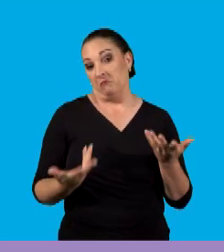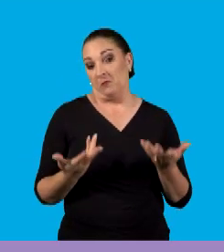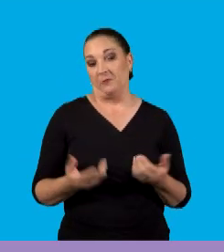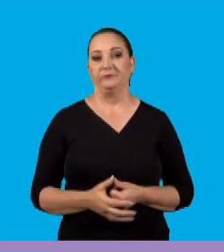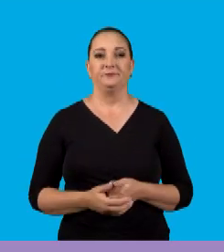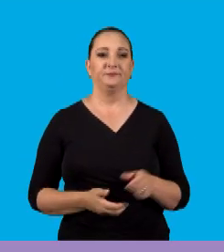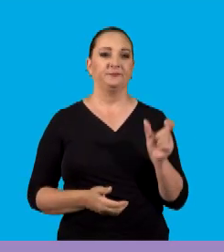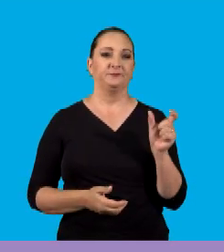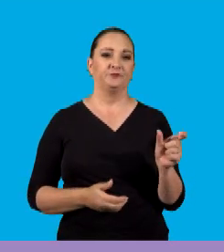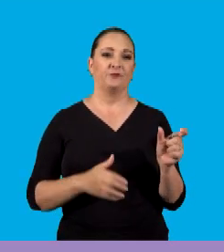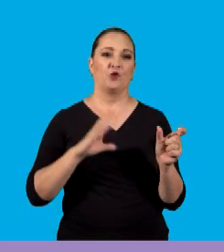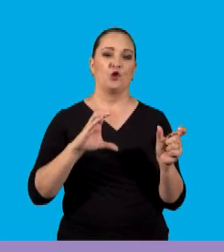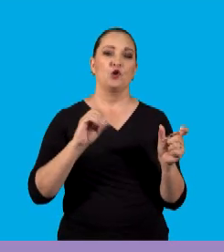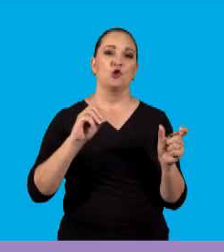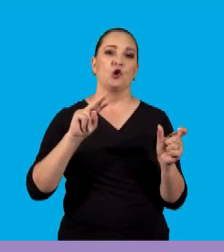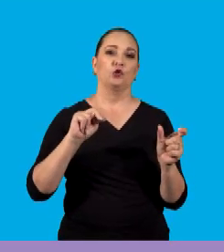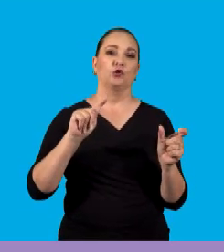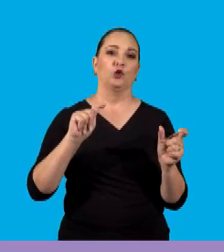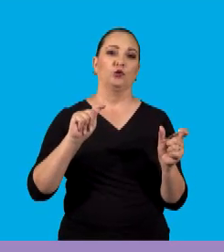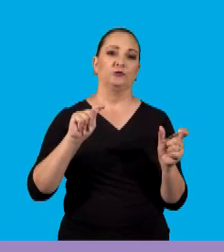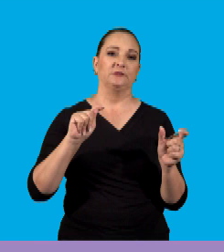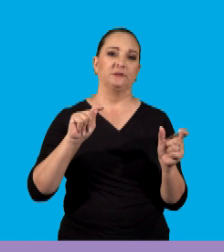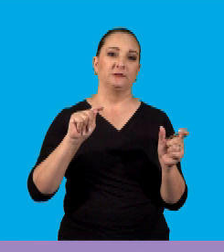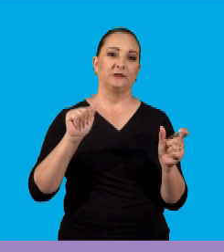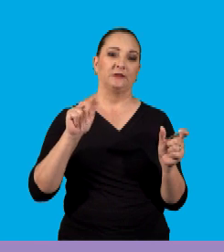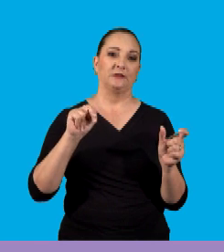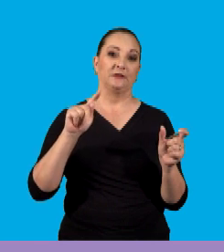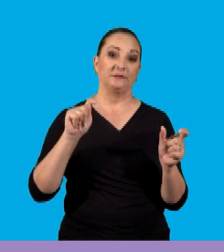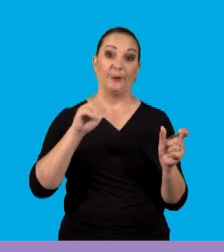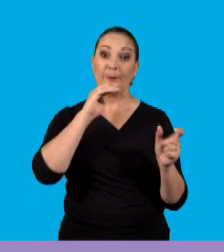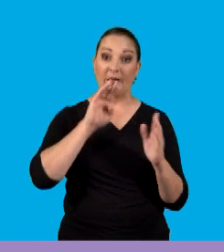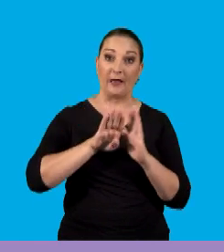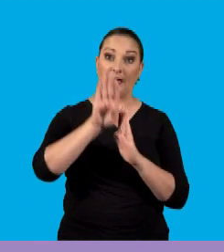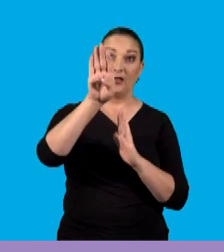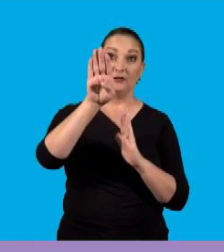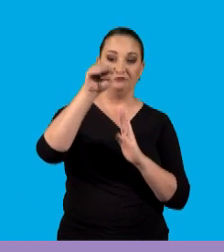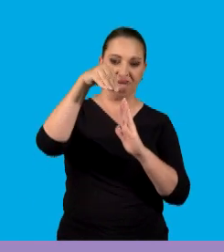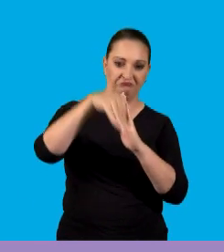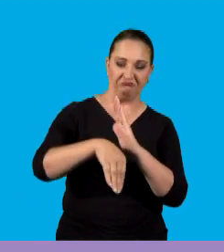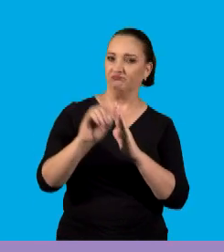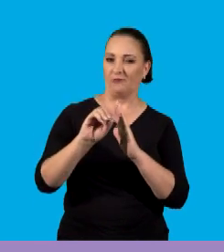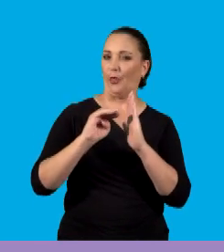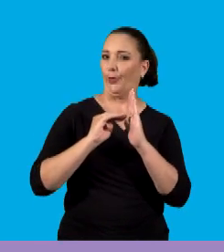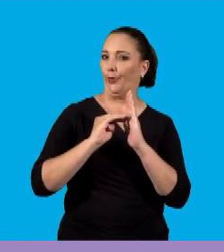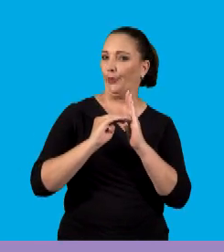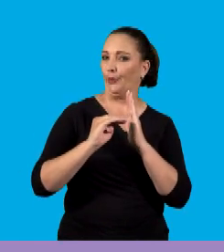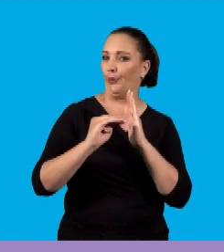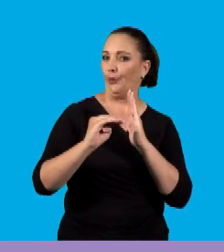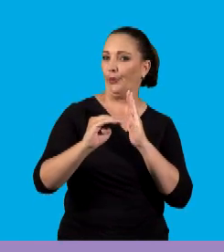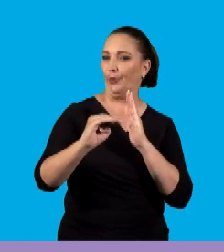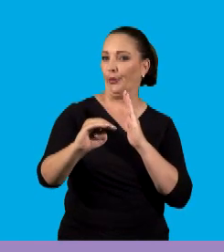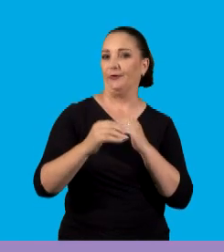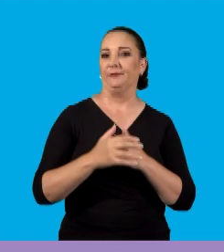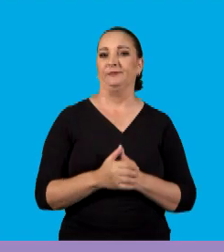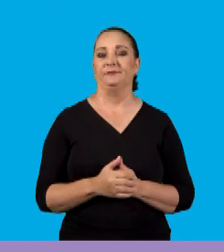a curve. Then we have constant. Now constant is a graph that is neither increasing